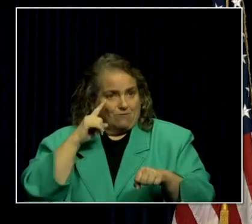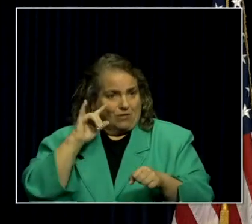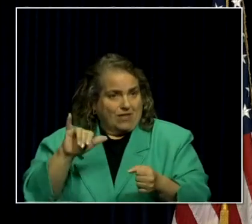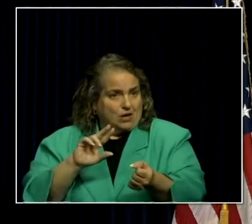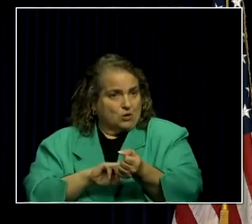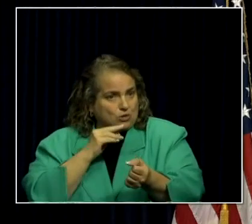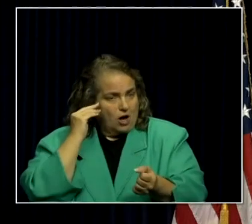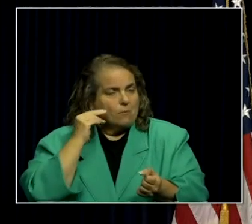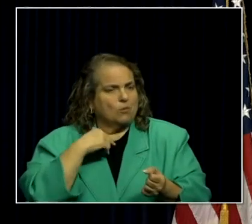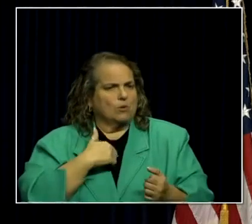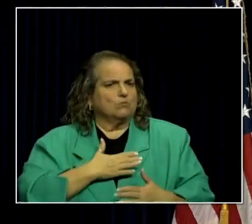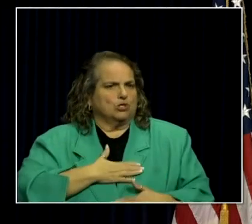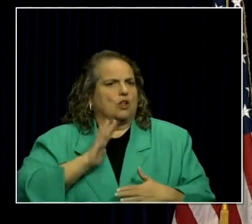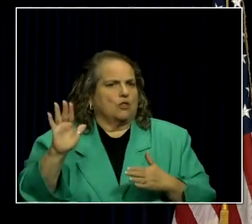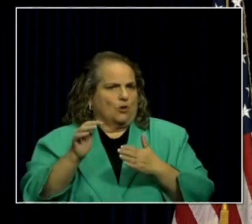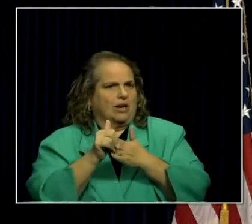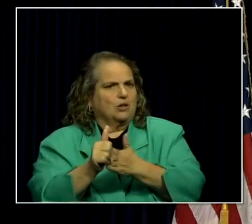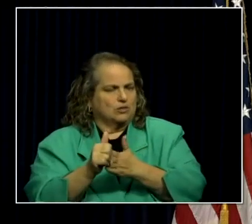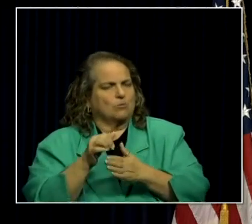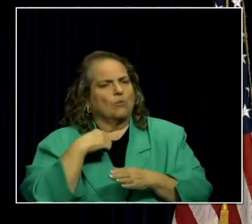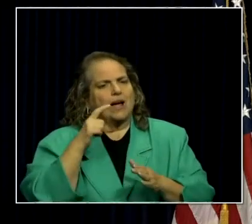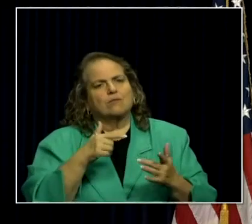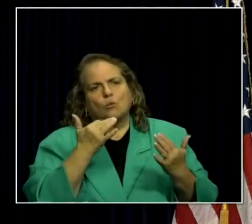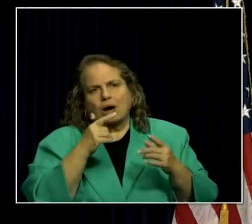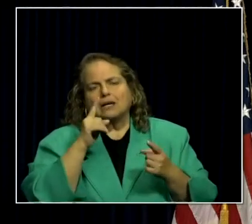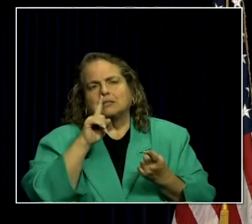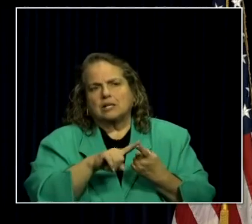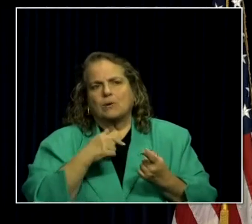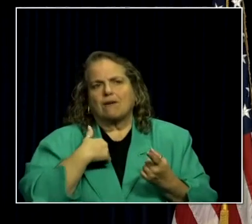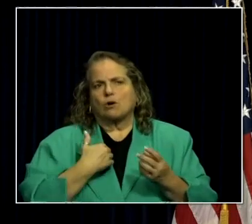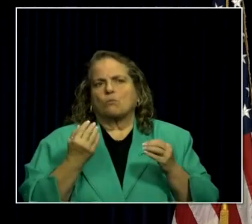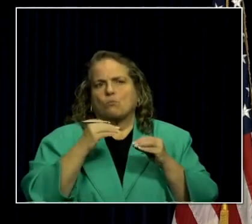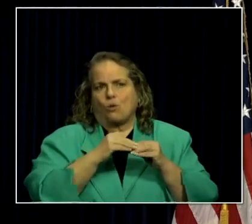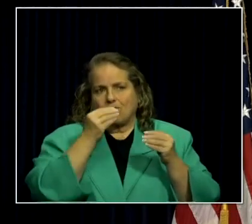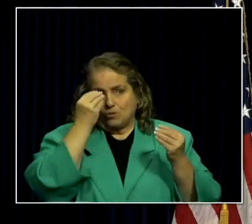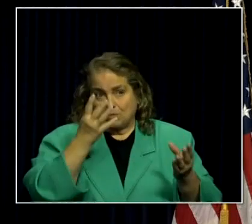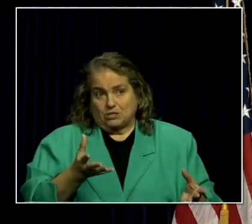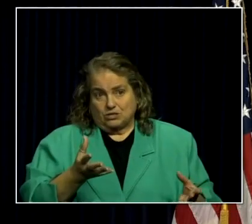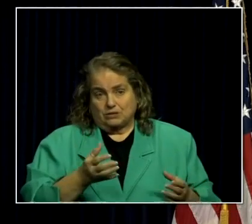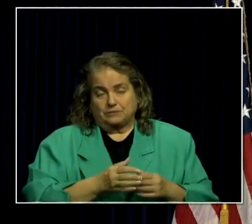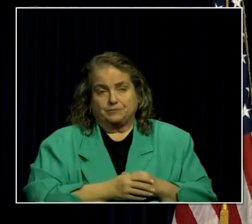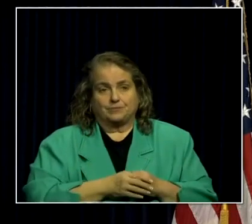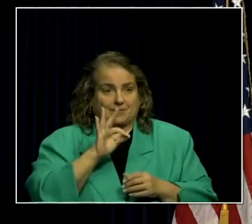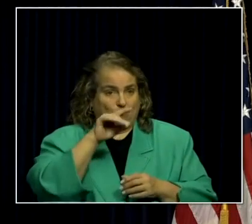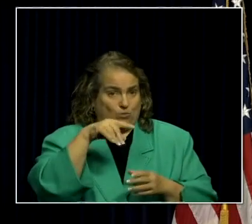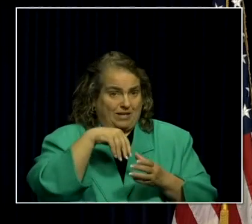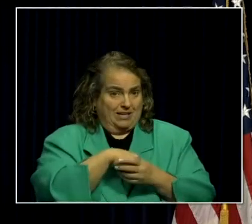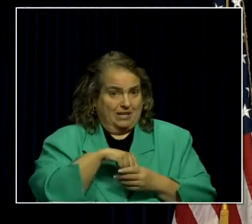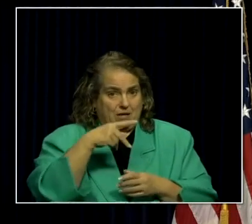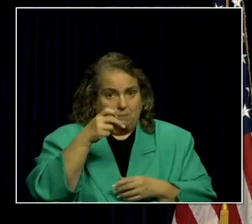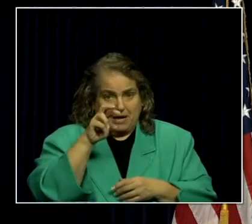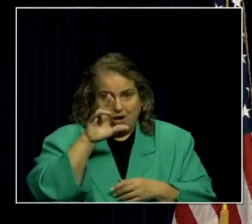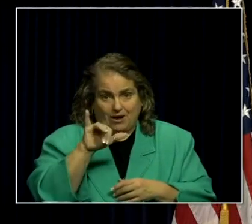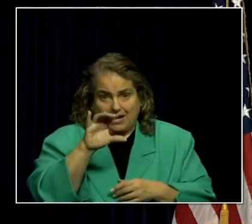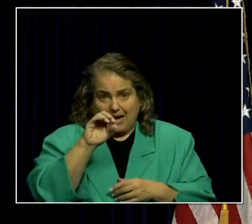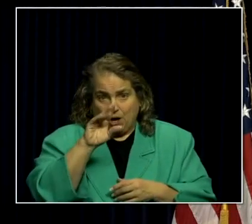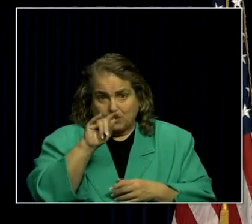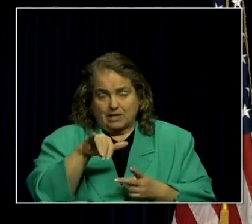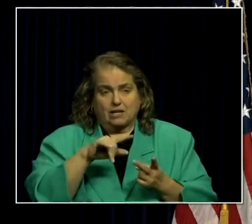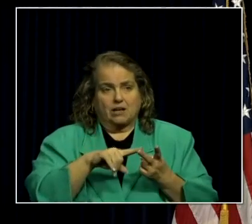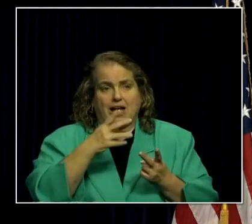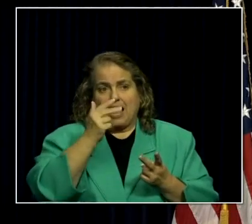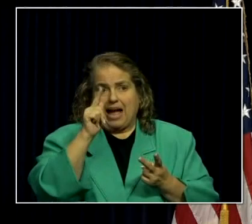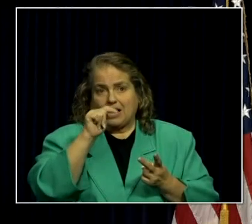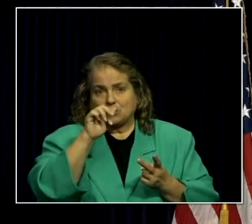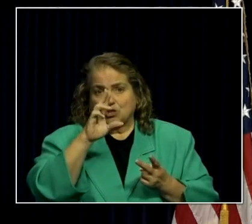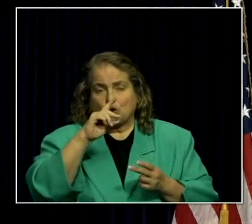we should wait until we have more information. It's a moment. If you're in Perry County, if you're in Hazard or the surrounding